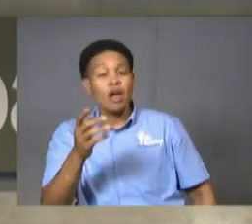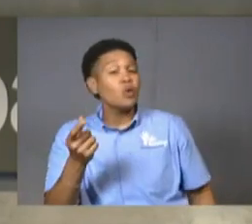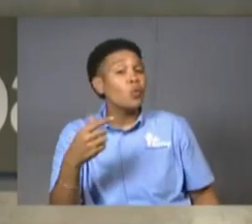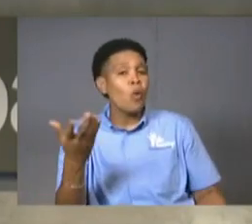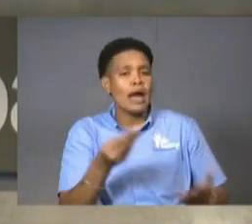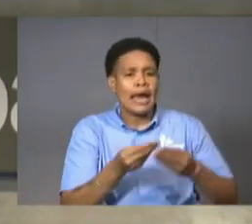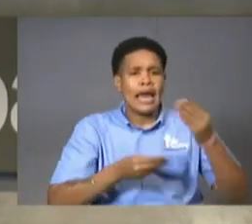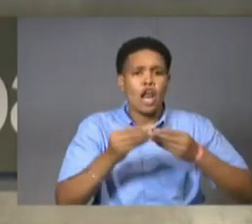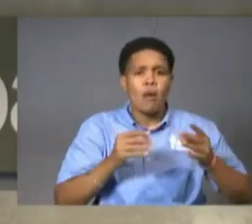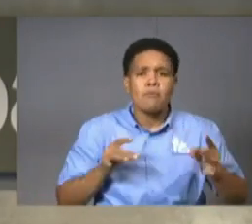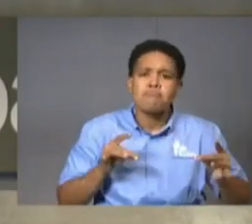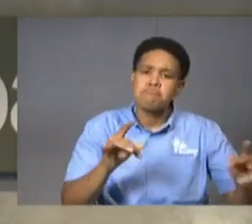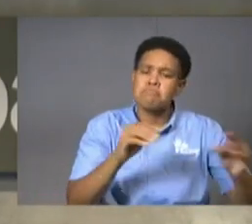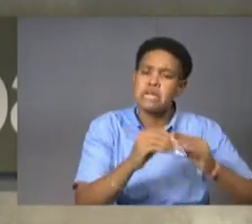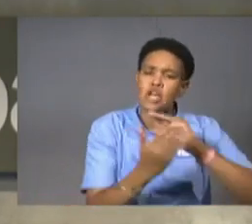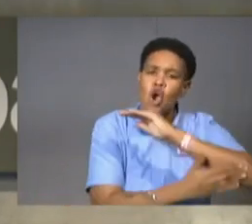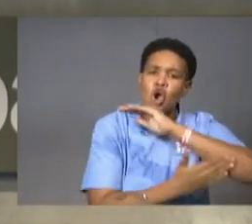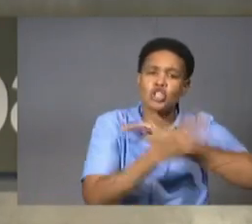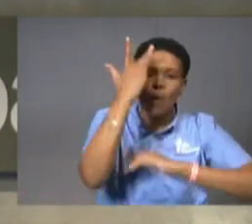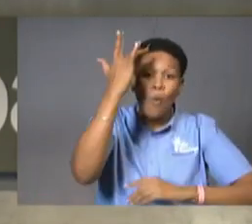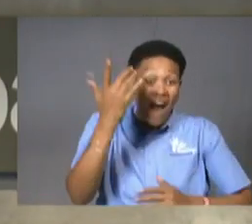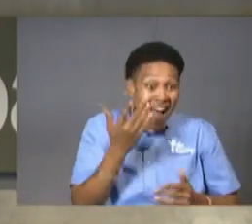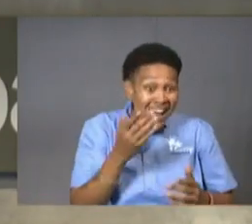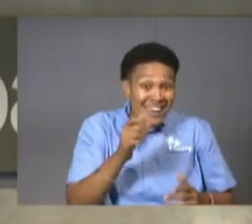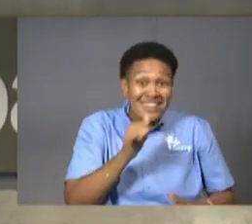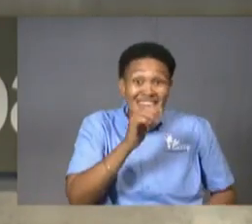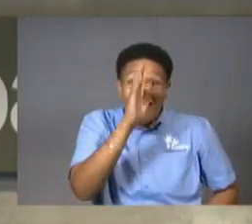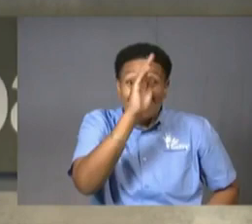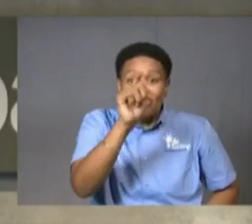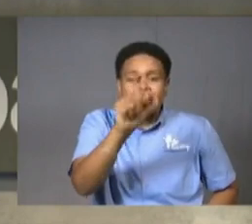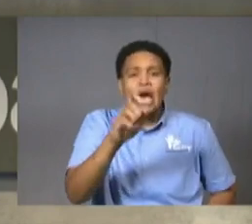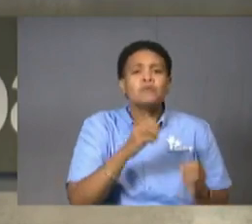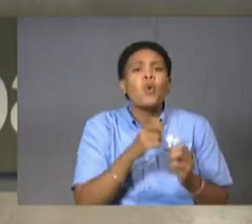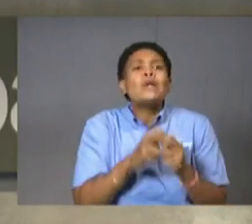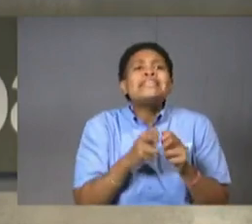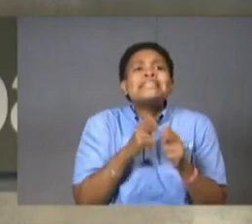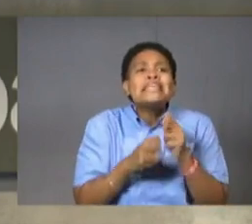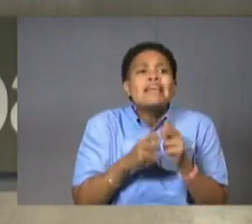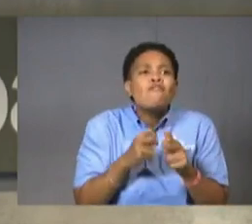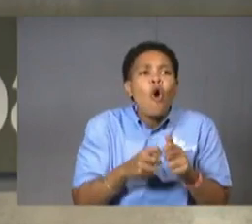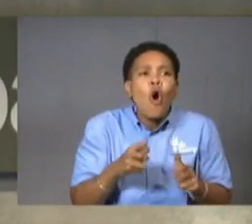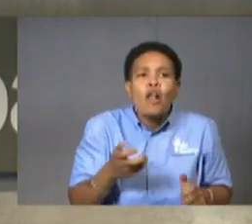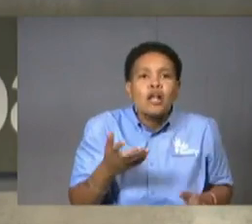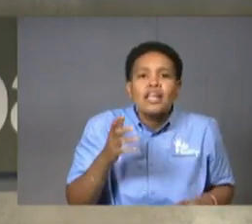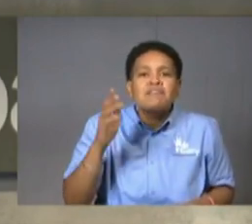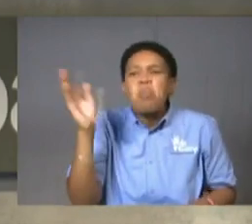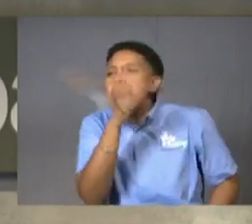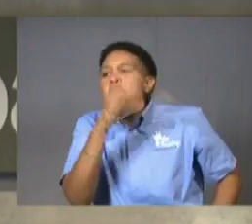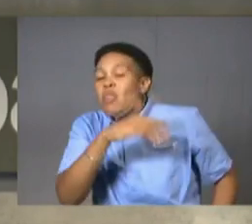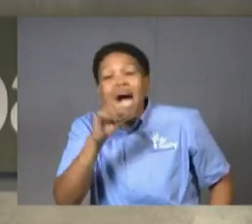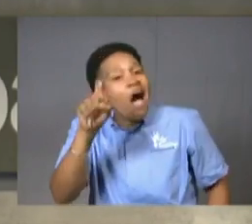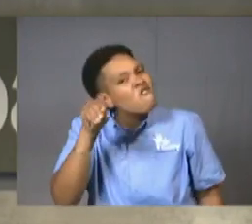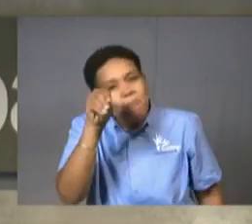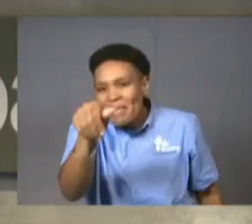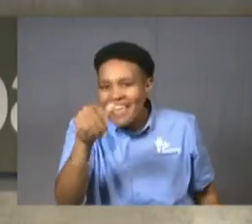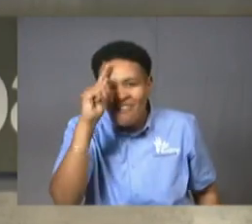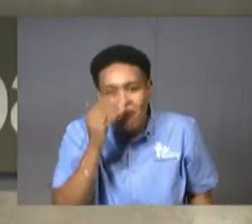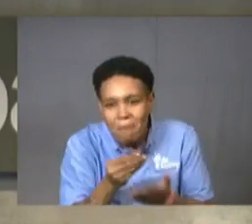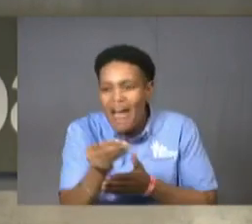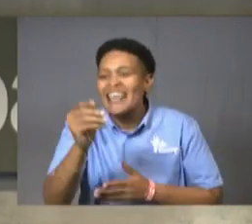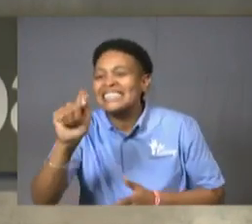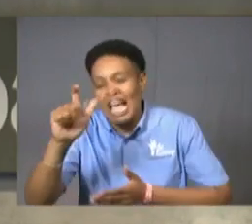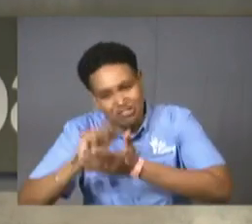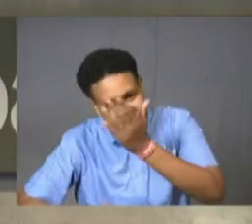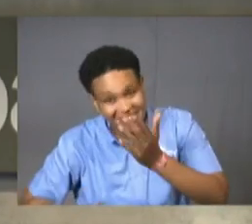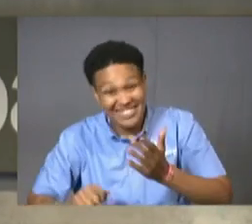in the country because indirect taxes are more difficult to escape. That has allowed for revenues to exceed budget for every year of the last 4